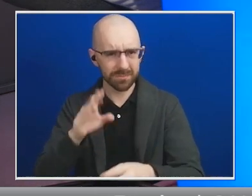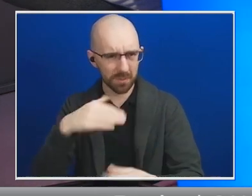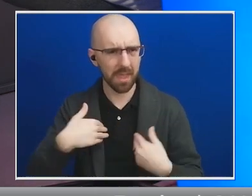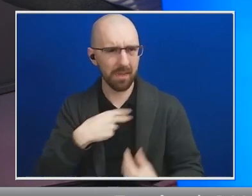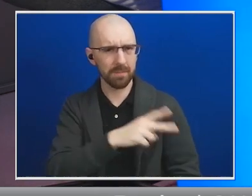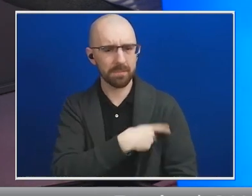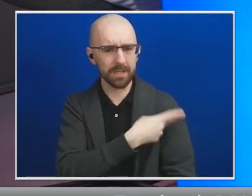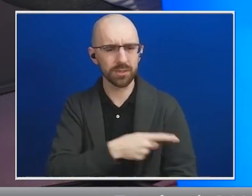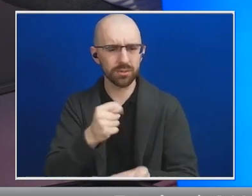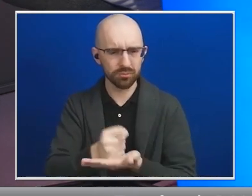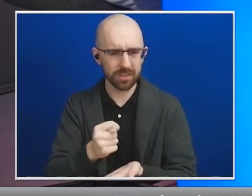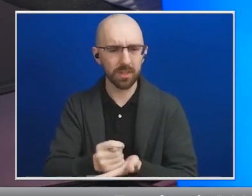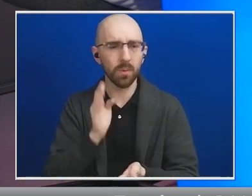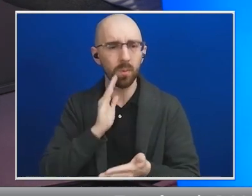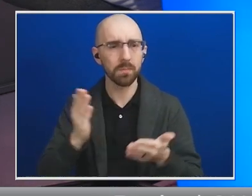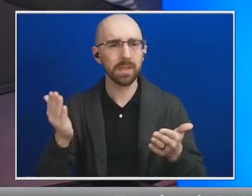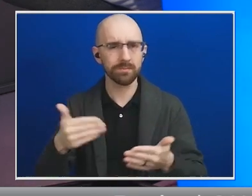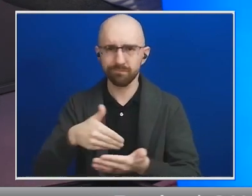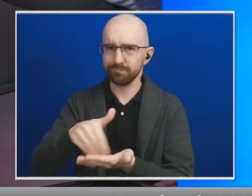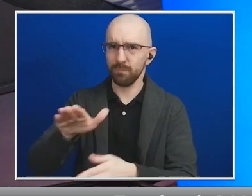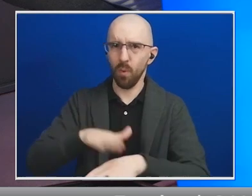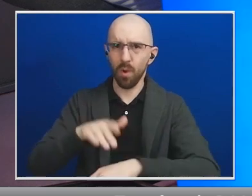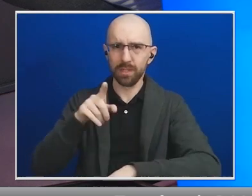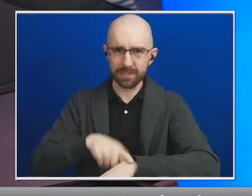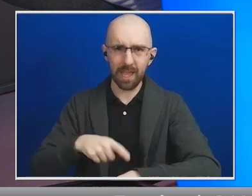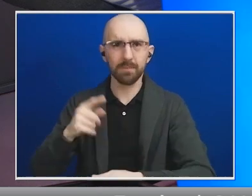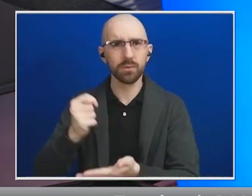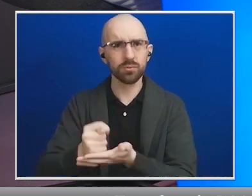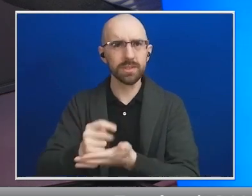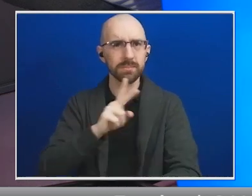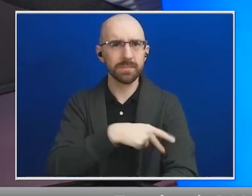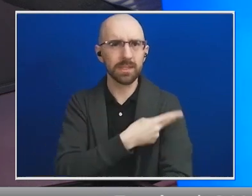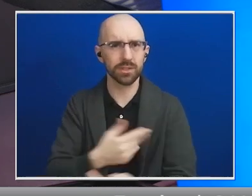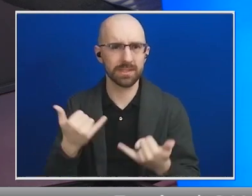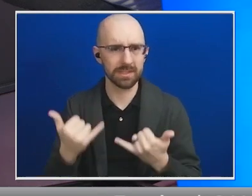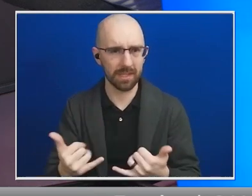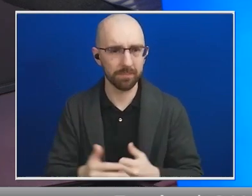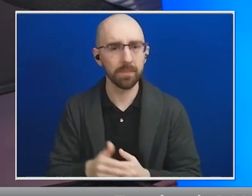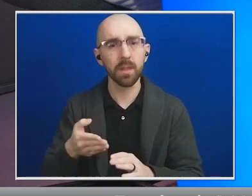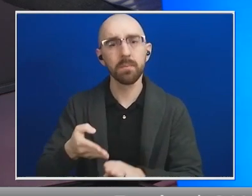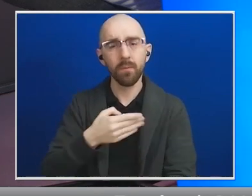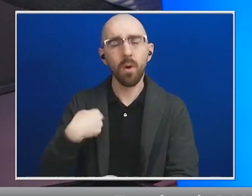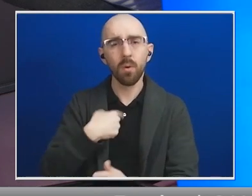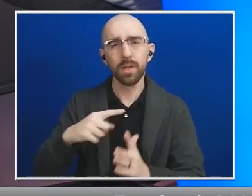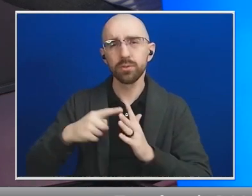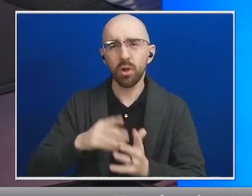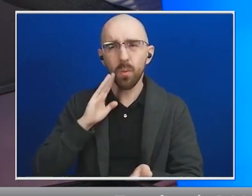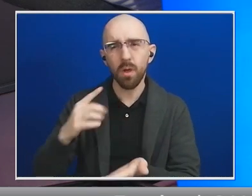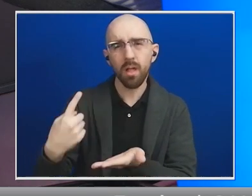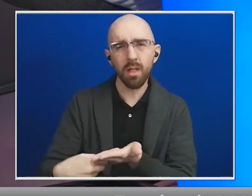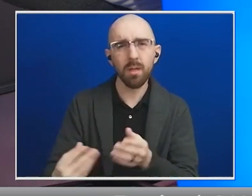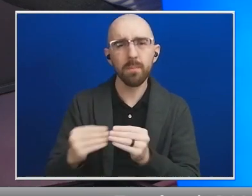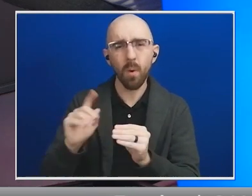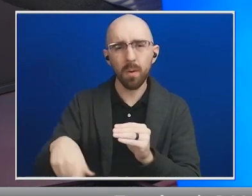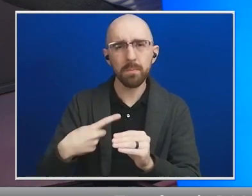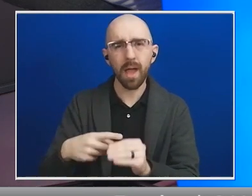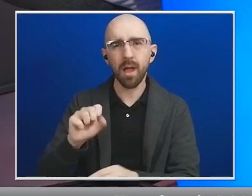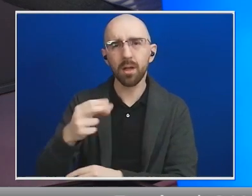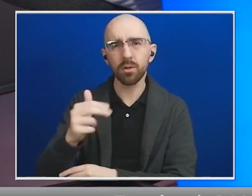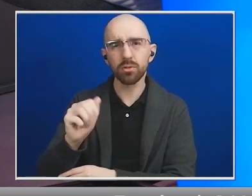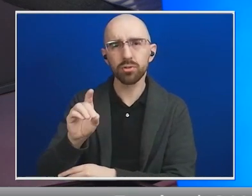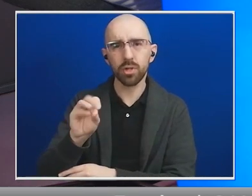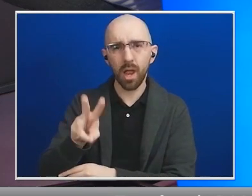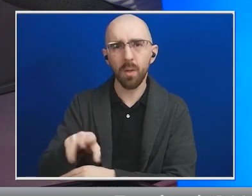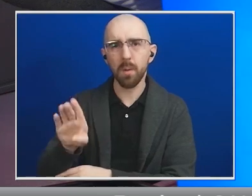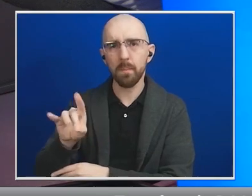get you out on time to treat your patients today. So before we begin, let's talk a little bit more about Shadow Buddies. Here's Jill Chadwick